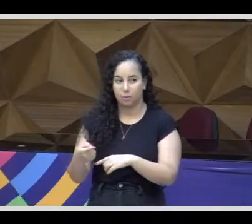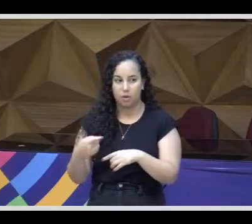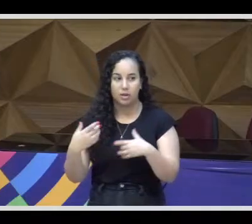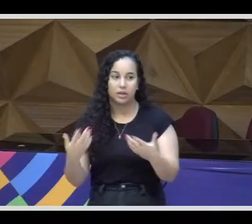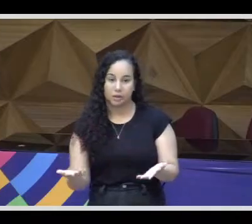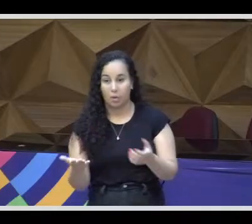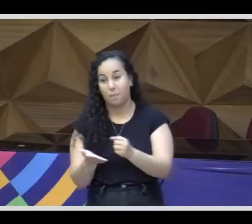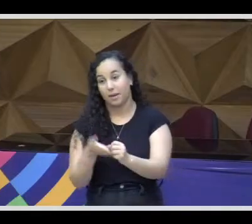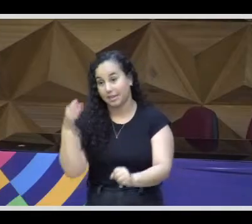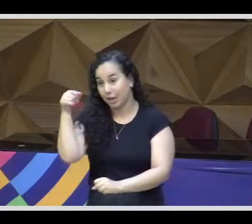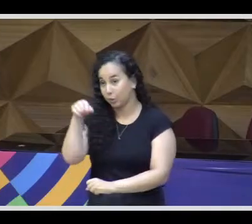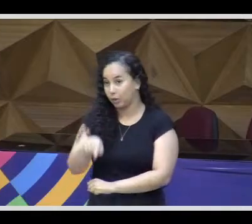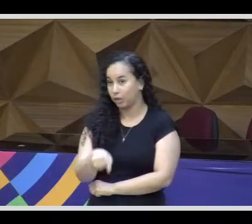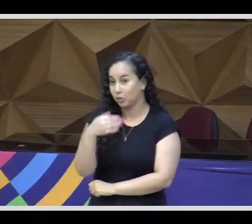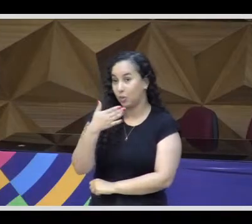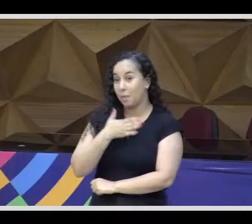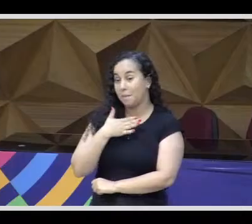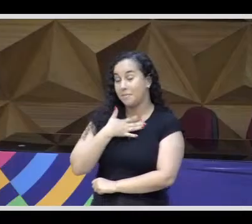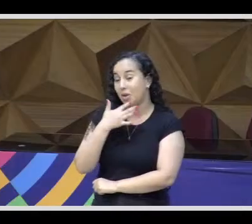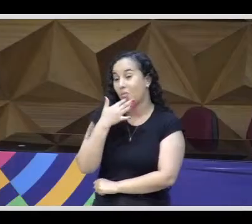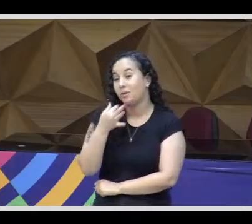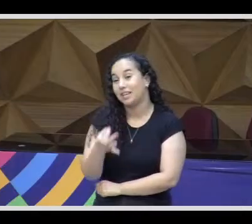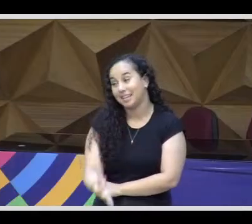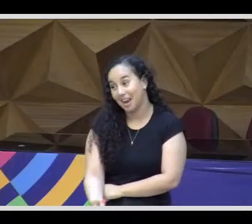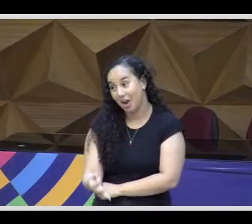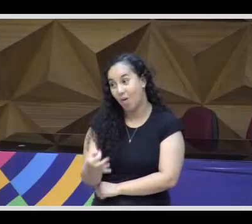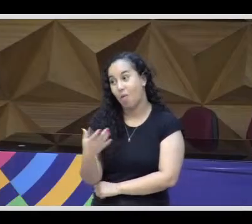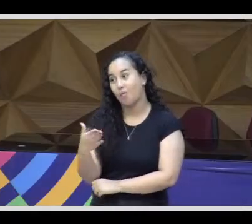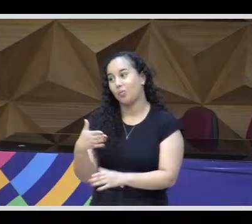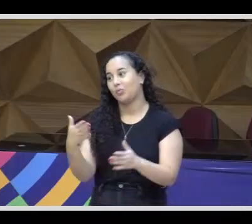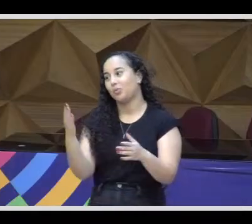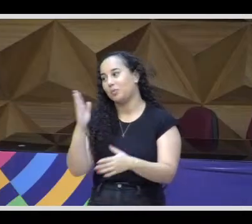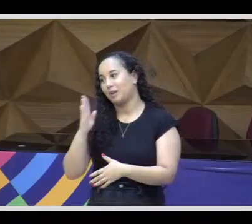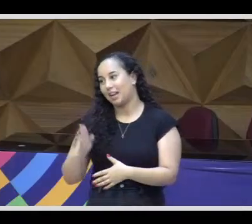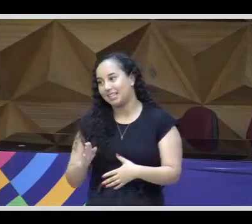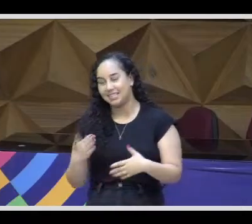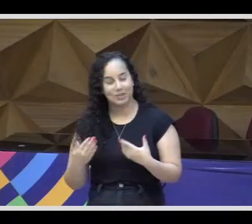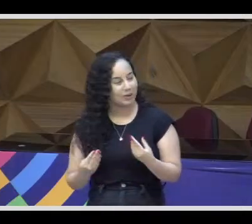on that, my prediction in the models we are running there